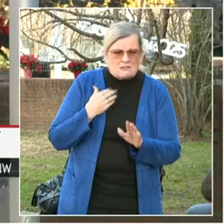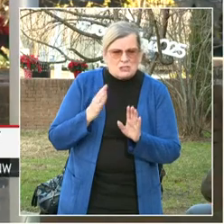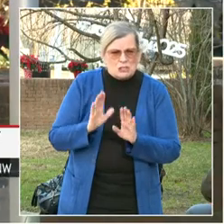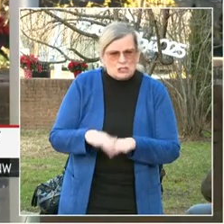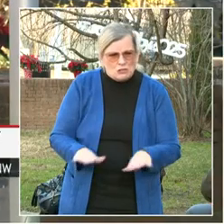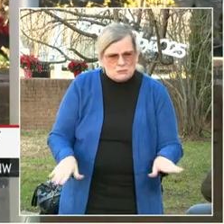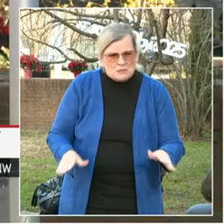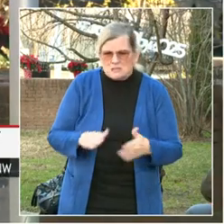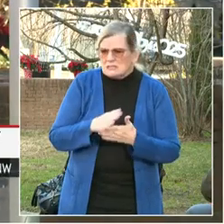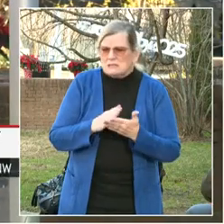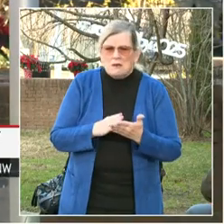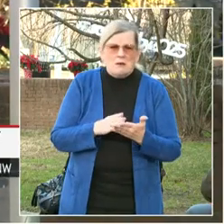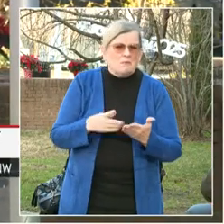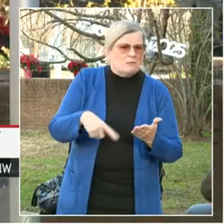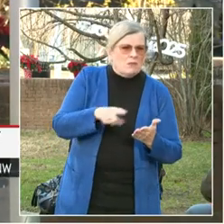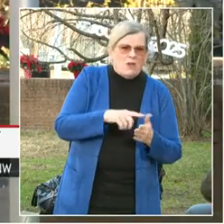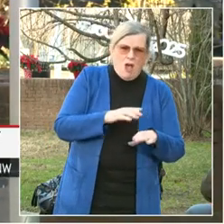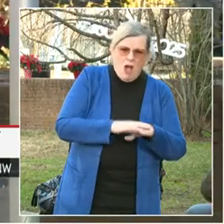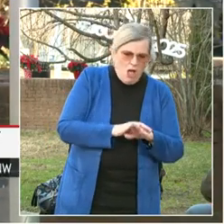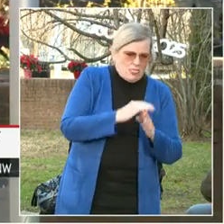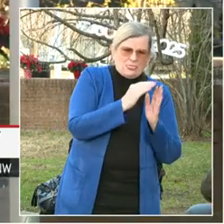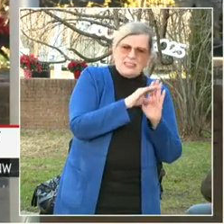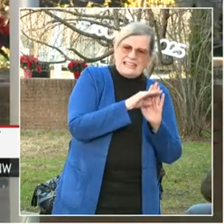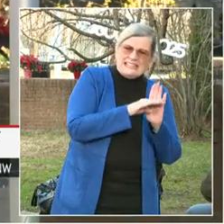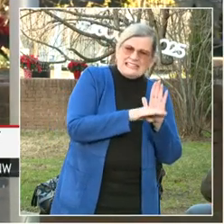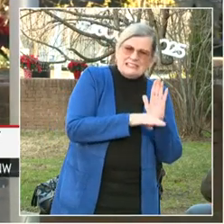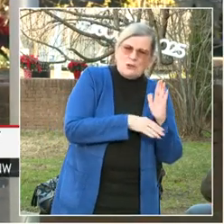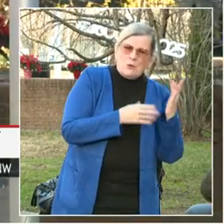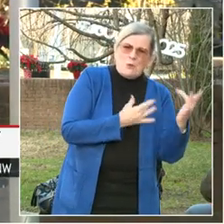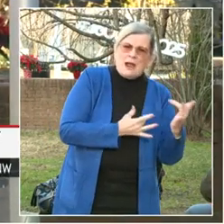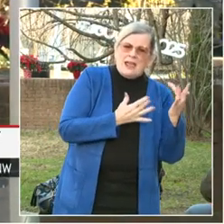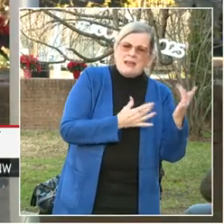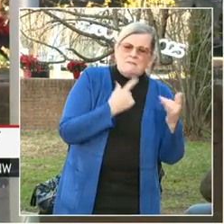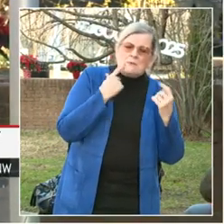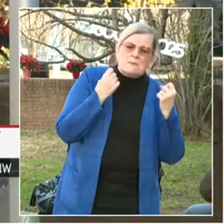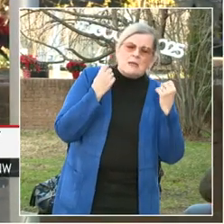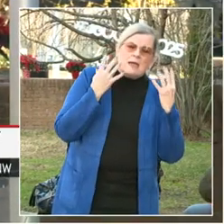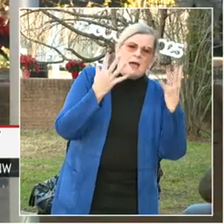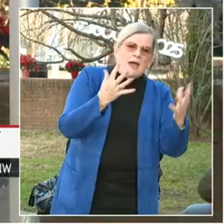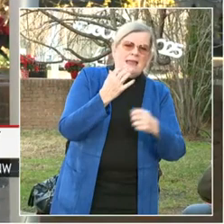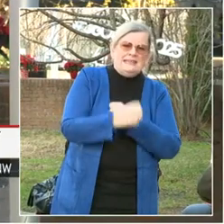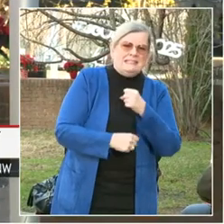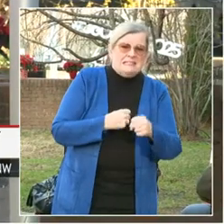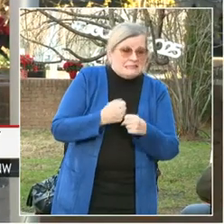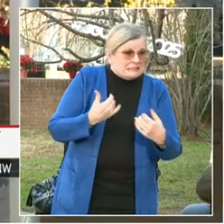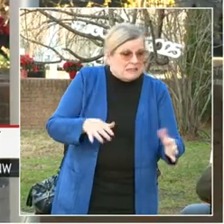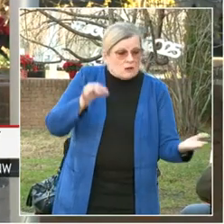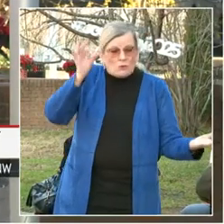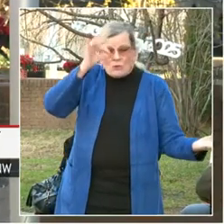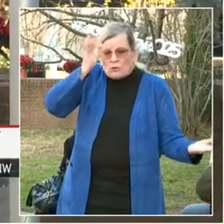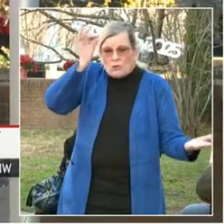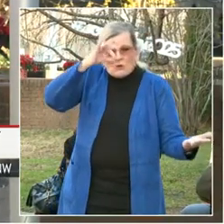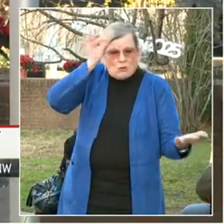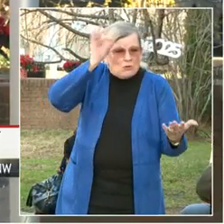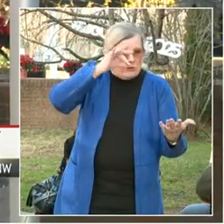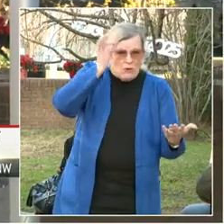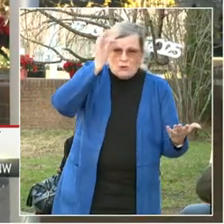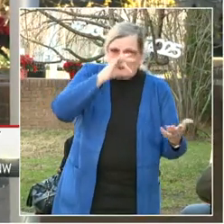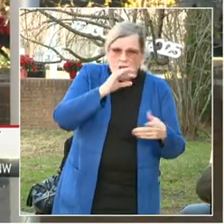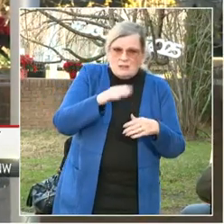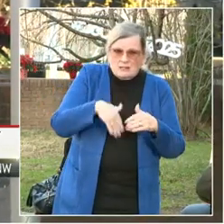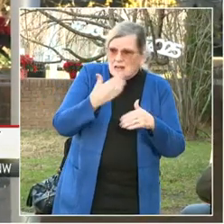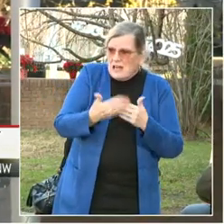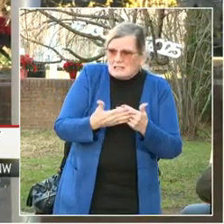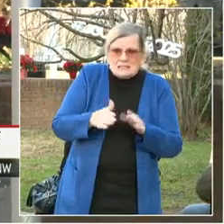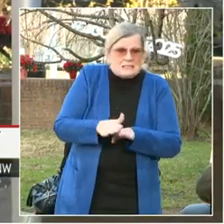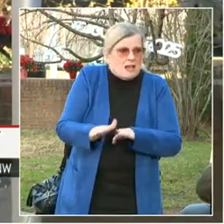have been on the housing list, and they've been on there for years, and they don't know what to do. What's the next step? They call